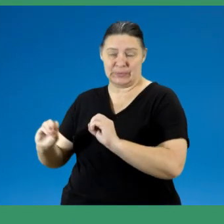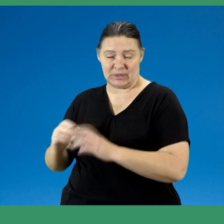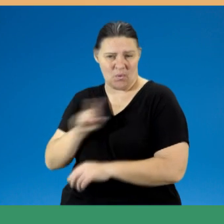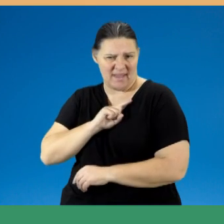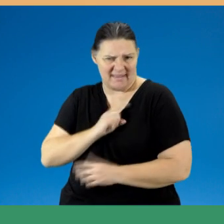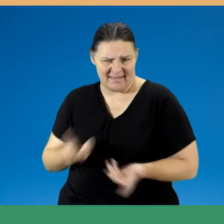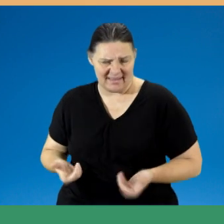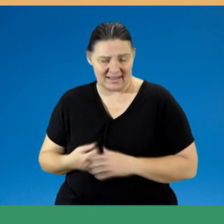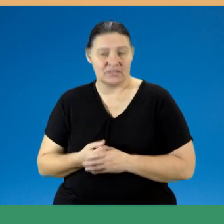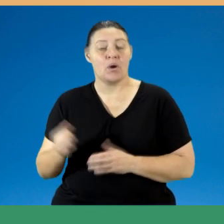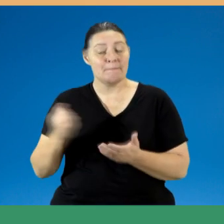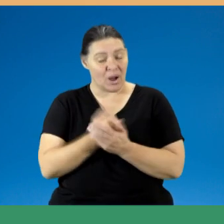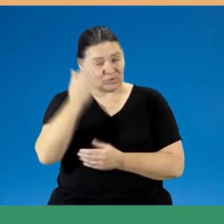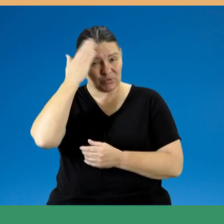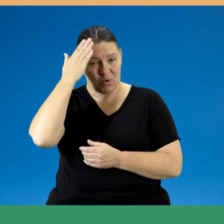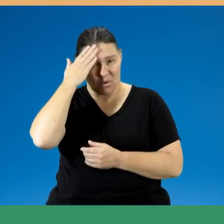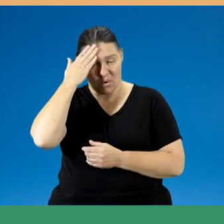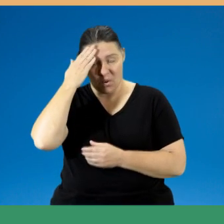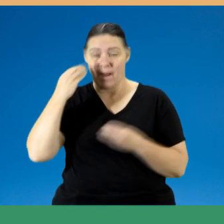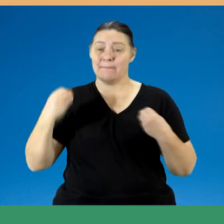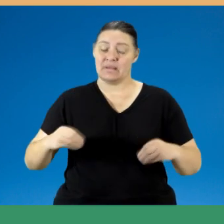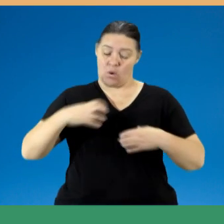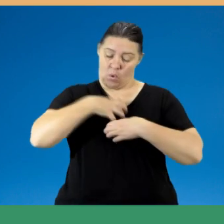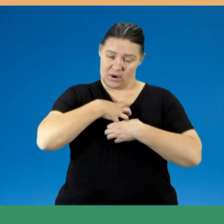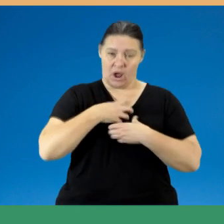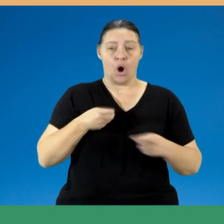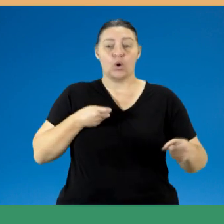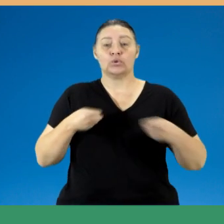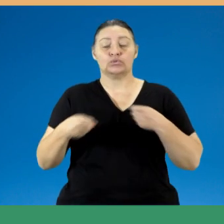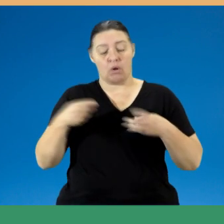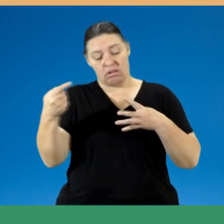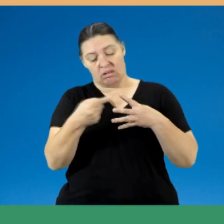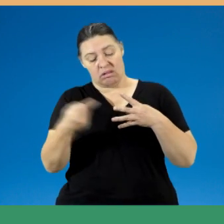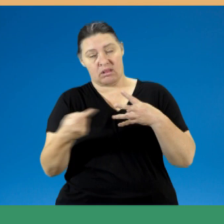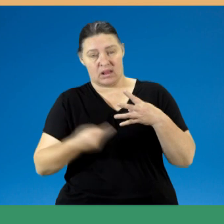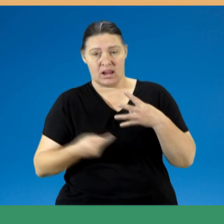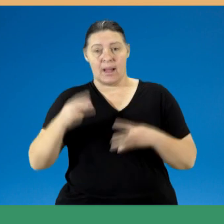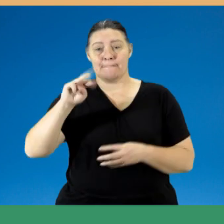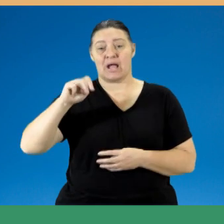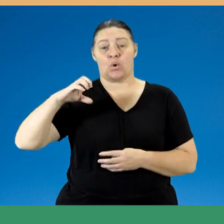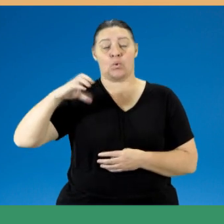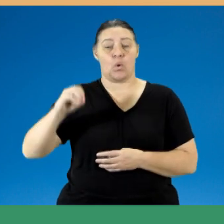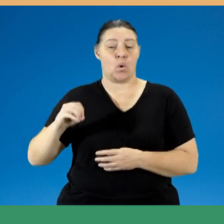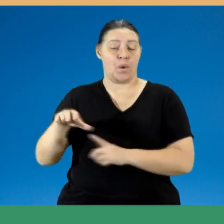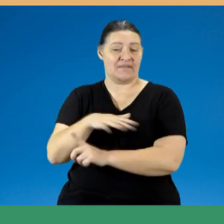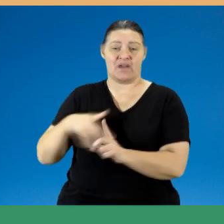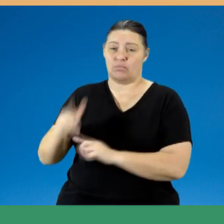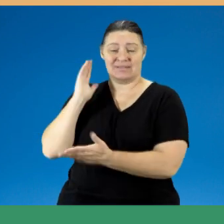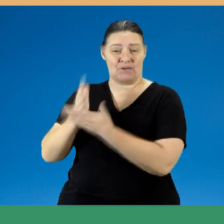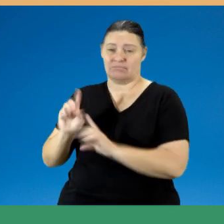environment. You need to note that an entrepreneur cannot control the components of the macro